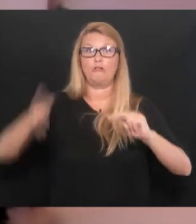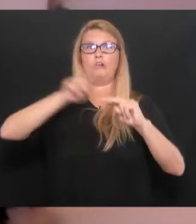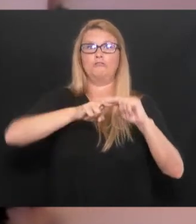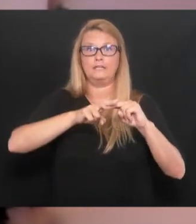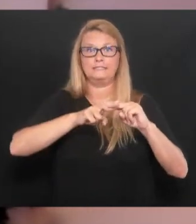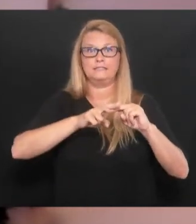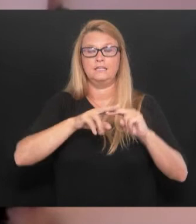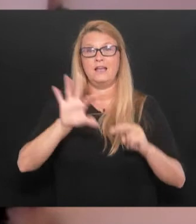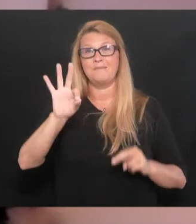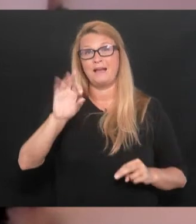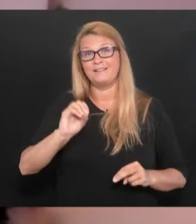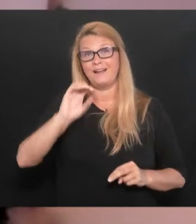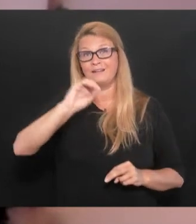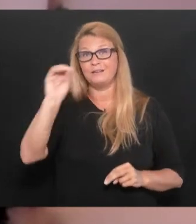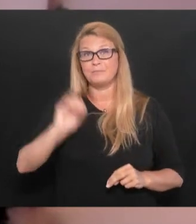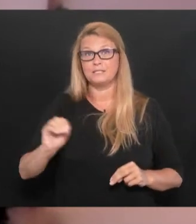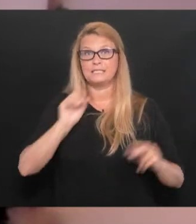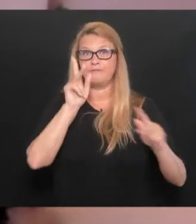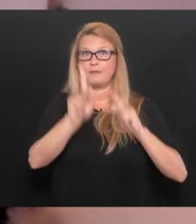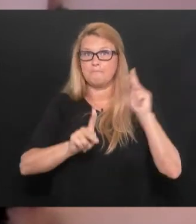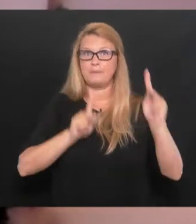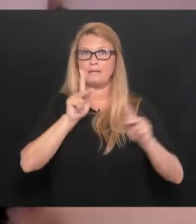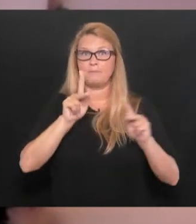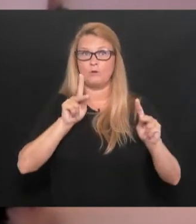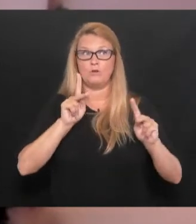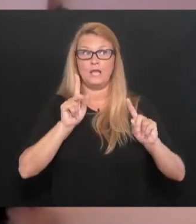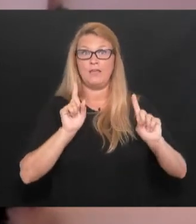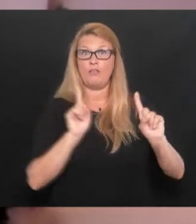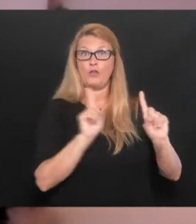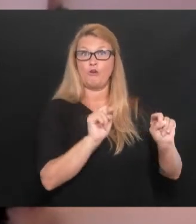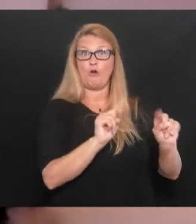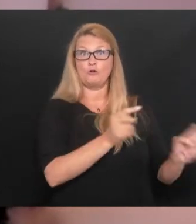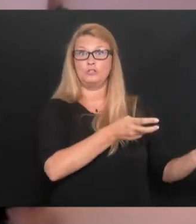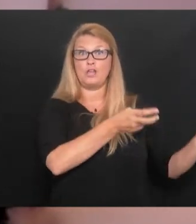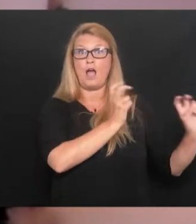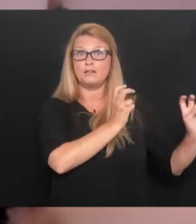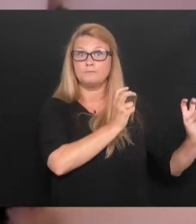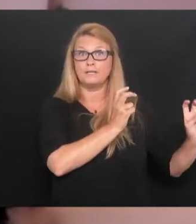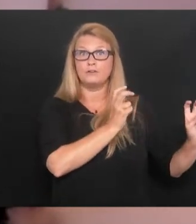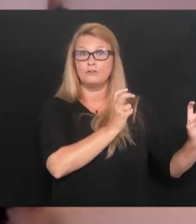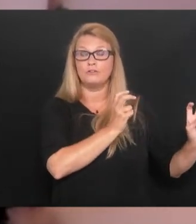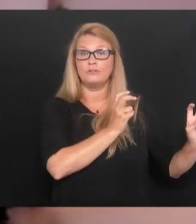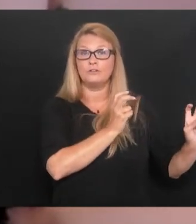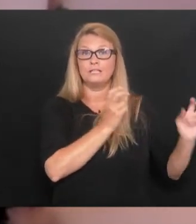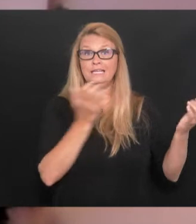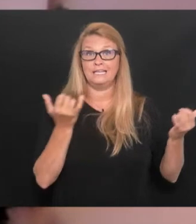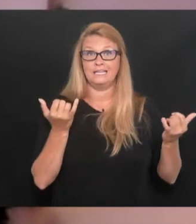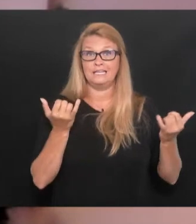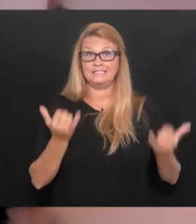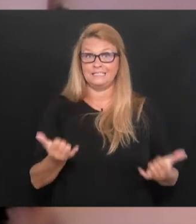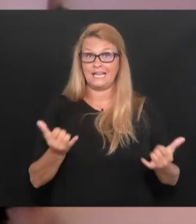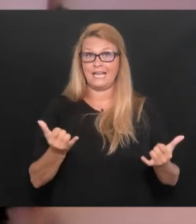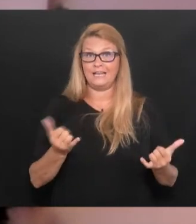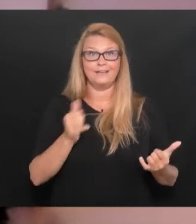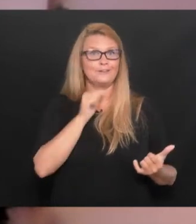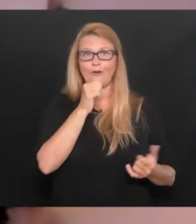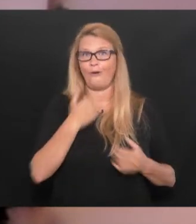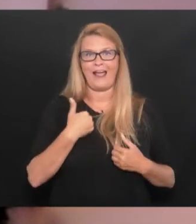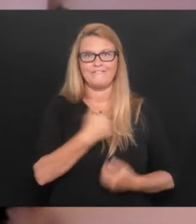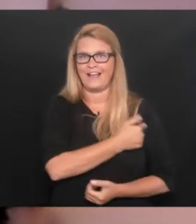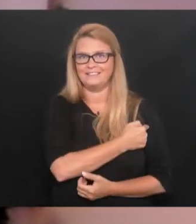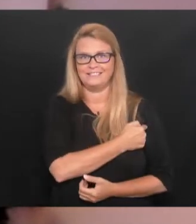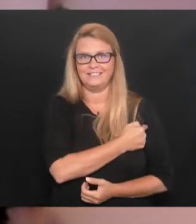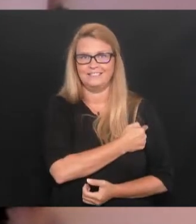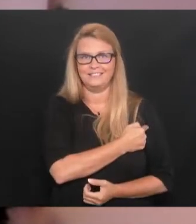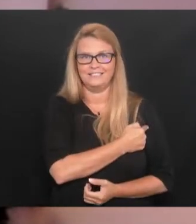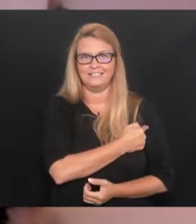over 90% of people that need to be hospitalized with COVID-19 today in the United States are not vaccinated. And